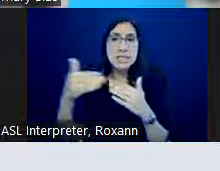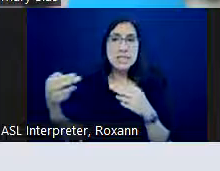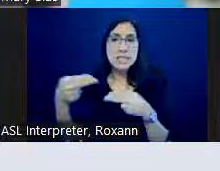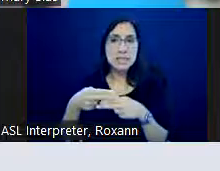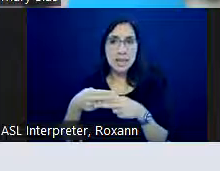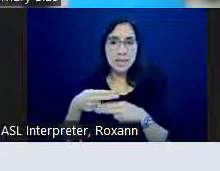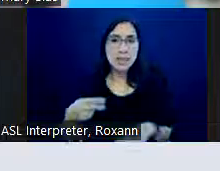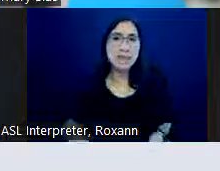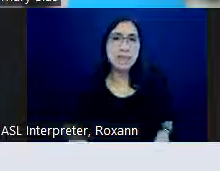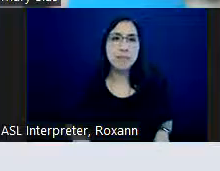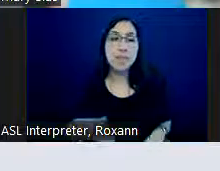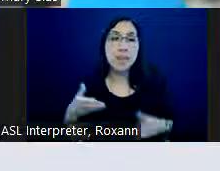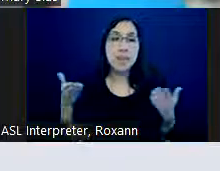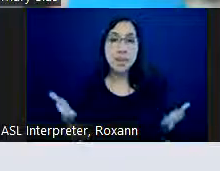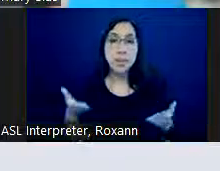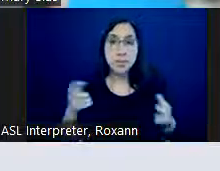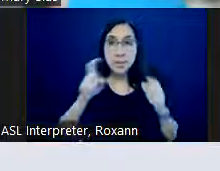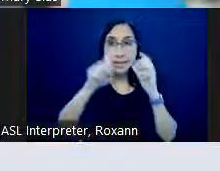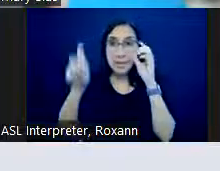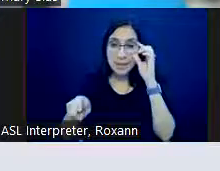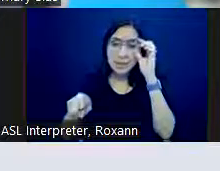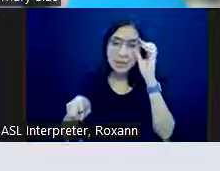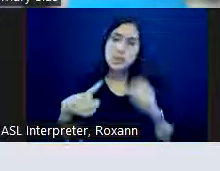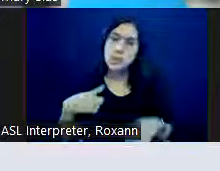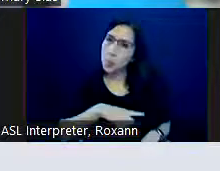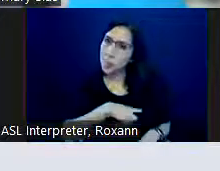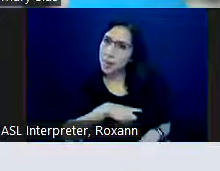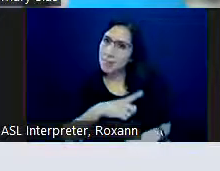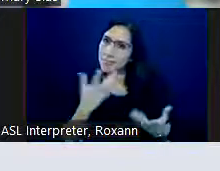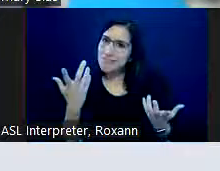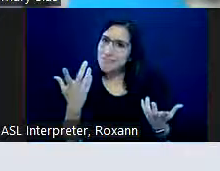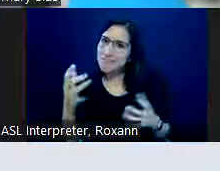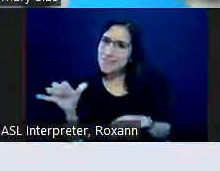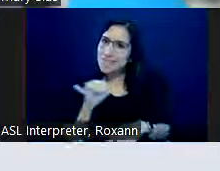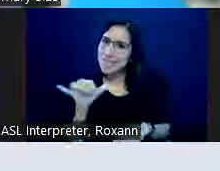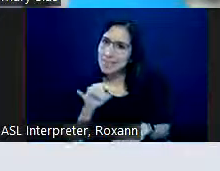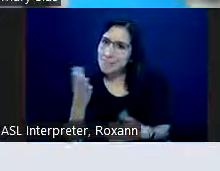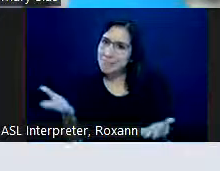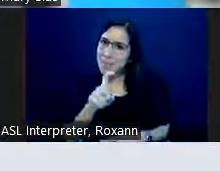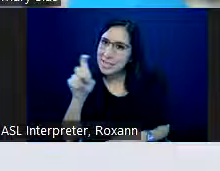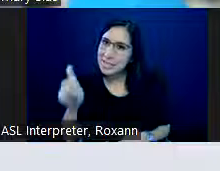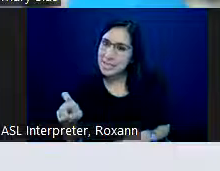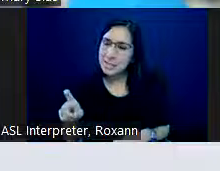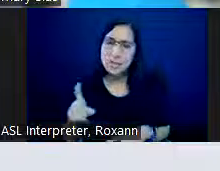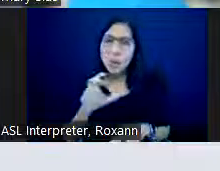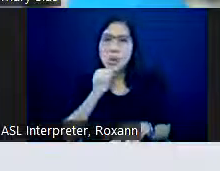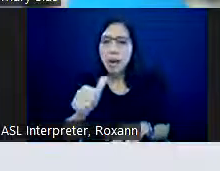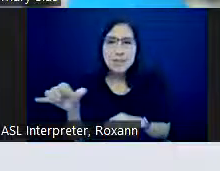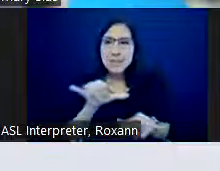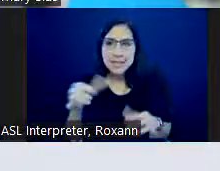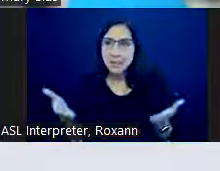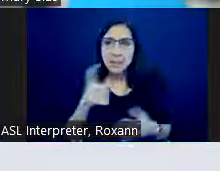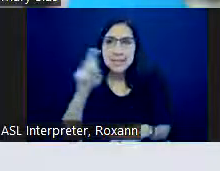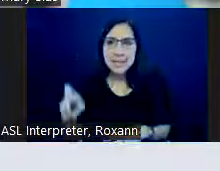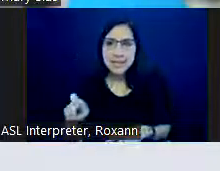Well, I know here in Texas, we get to that point because we treat people differently. And